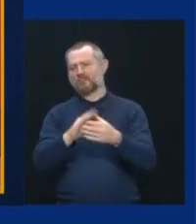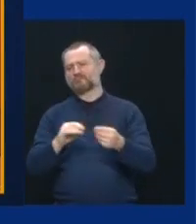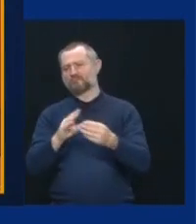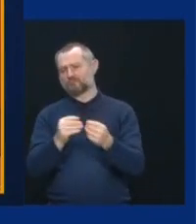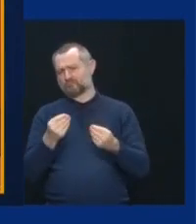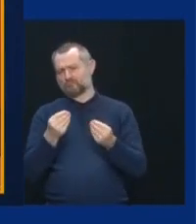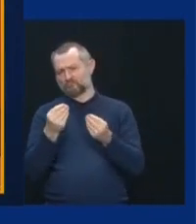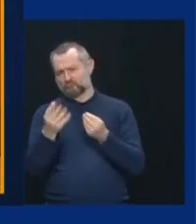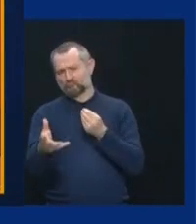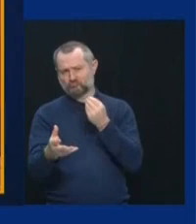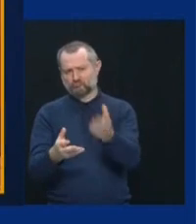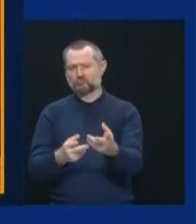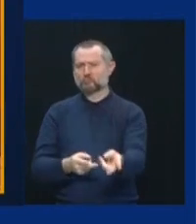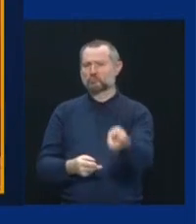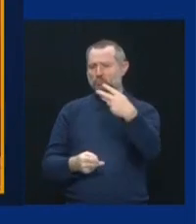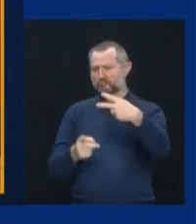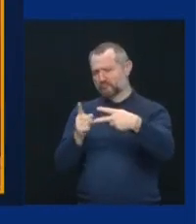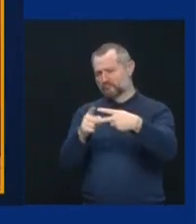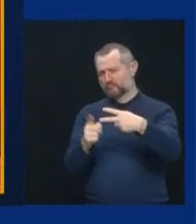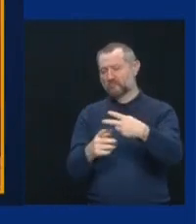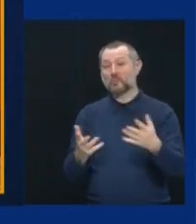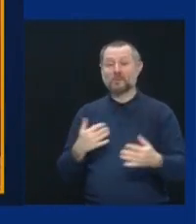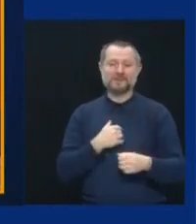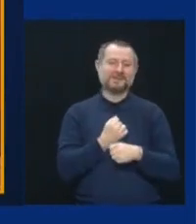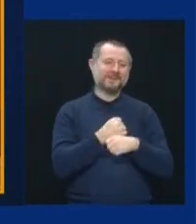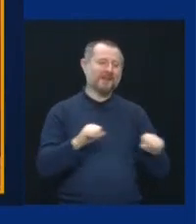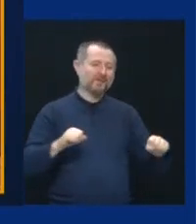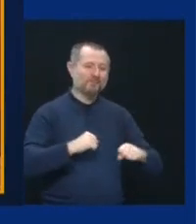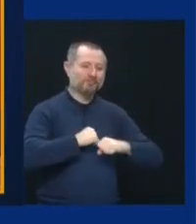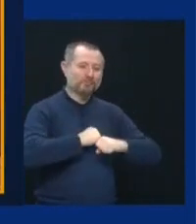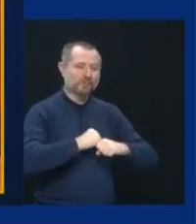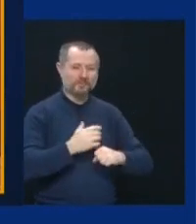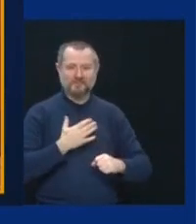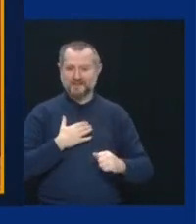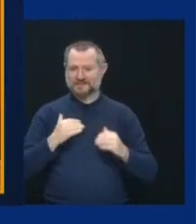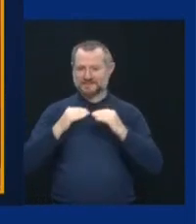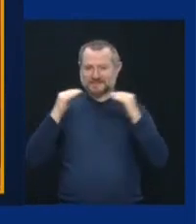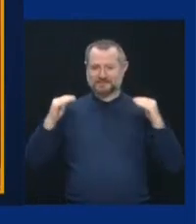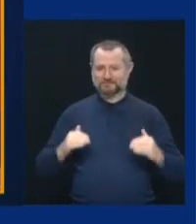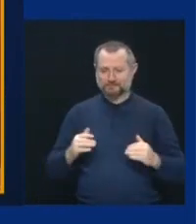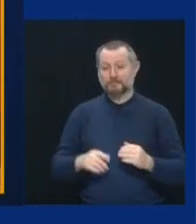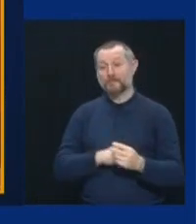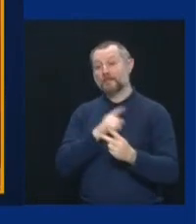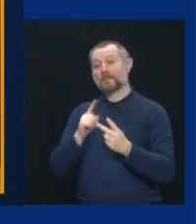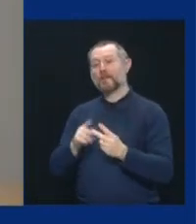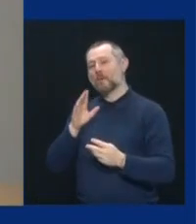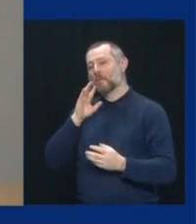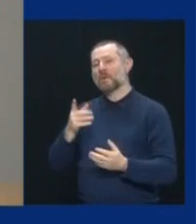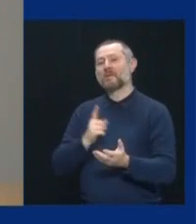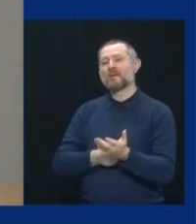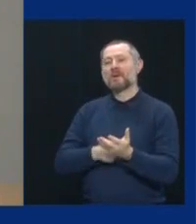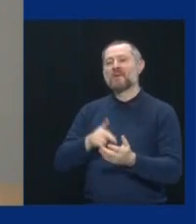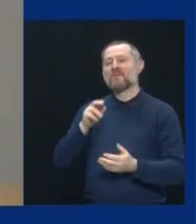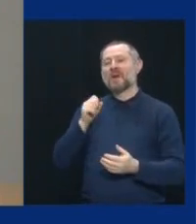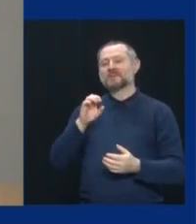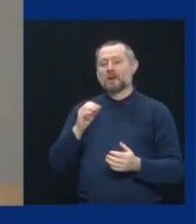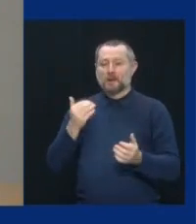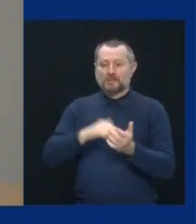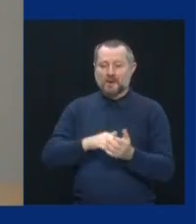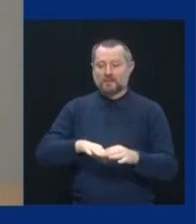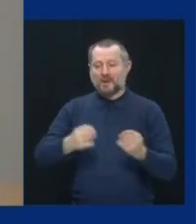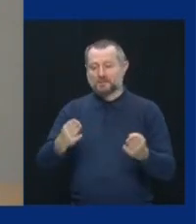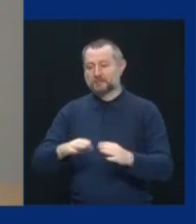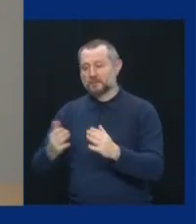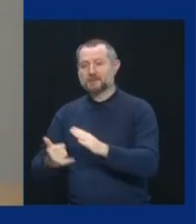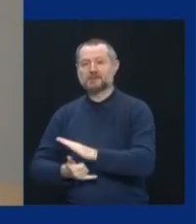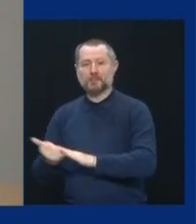Governor. First is the safety and security of our system, and second is a phased reopening of the subways, coinciding with